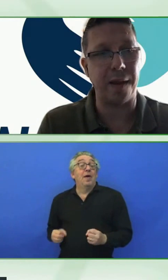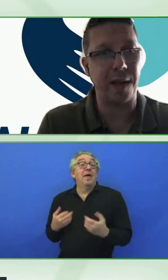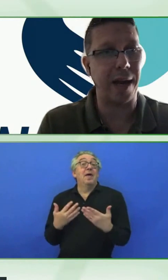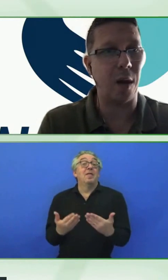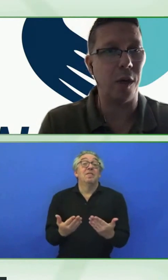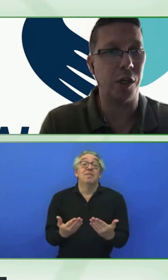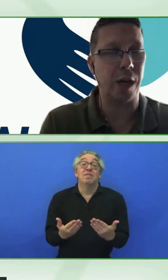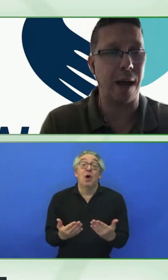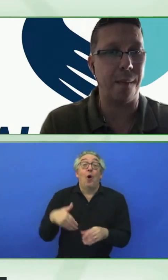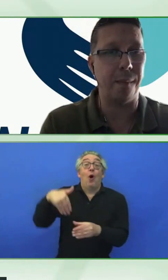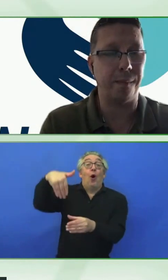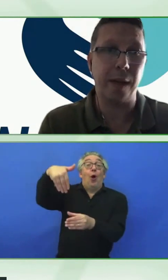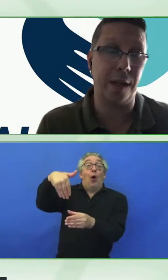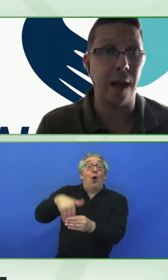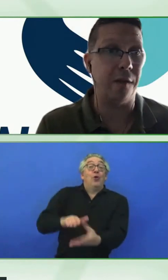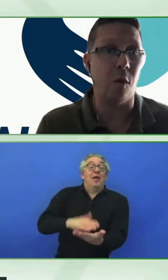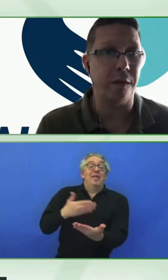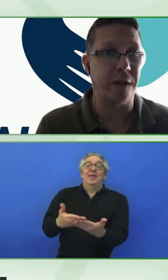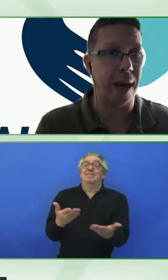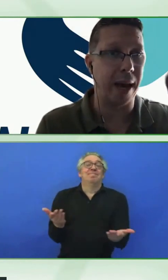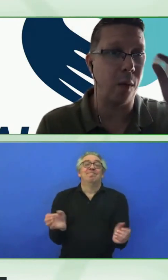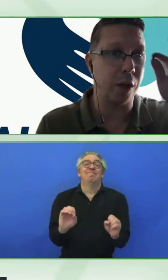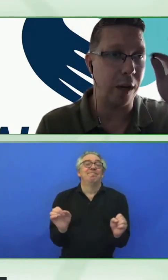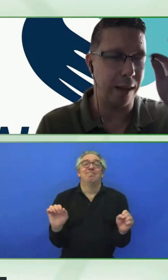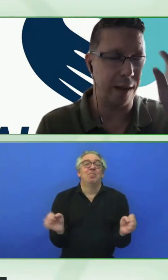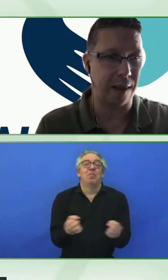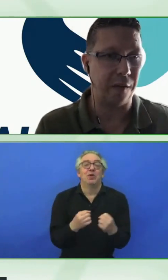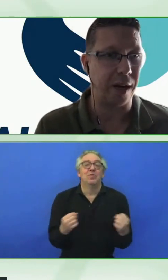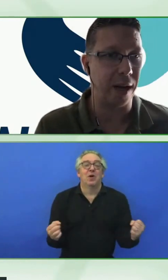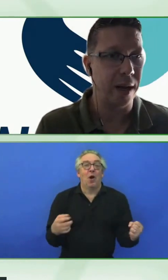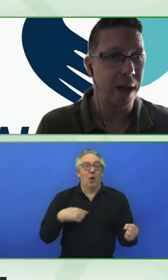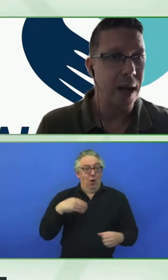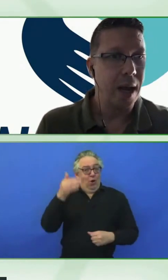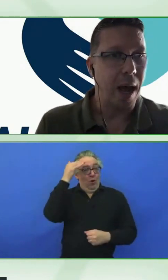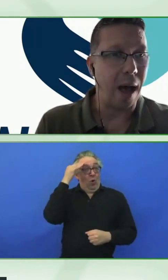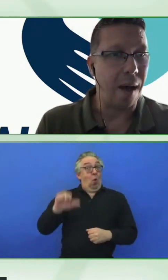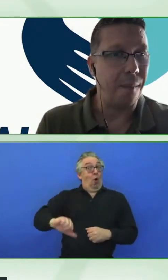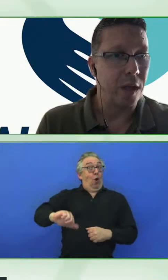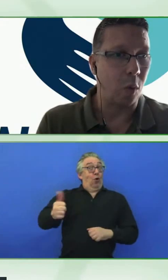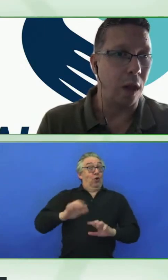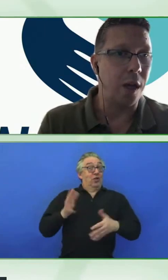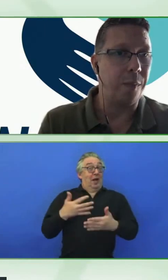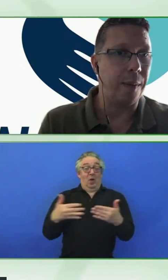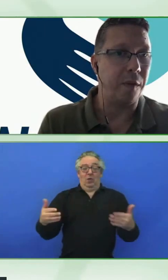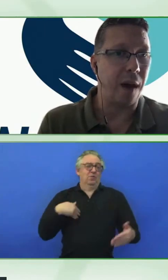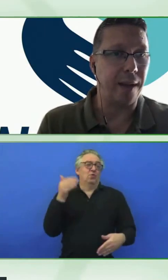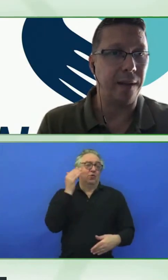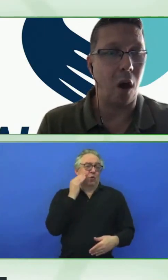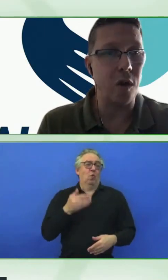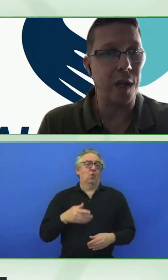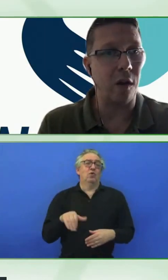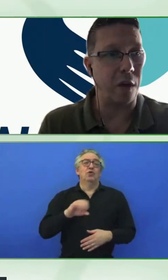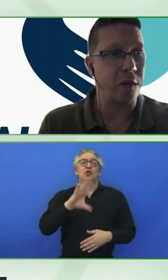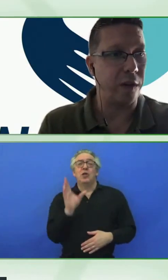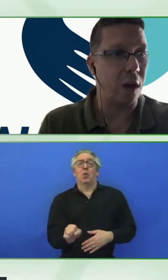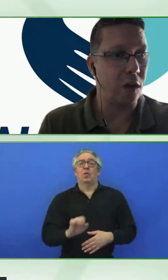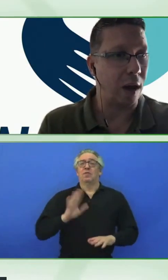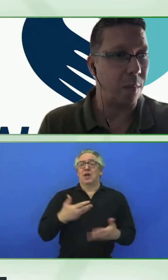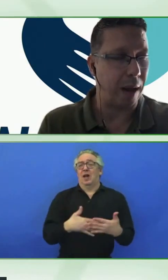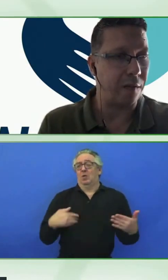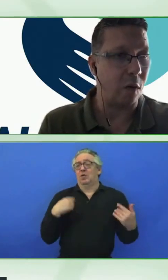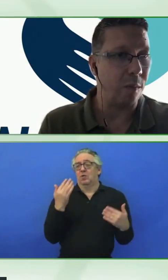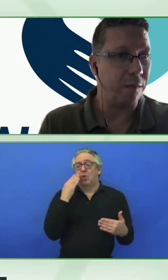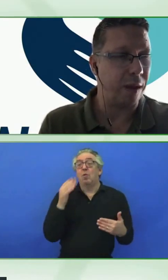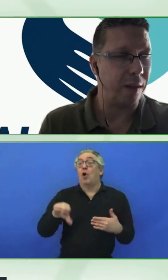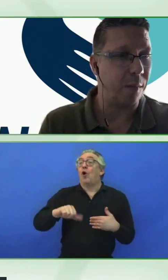specialists in other sign language, in other forms of sign language, only in South Africa. So we'll only be providing the hosting of those videos